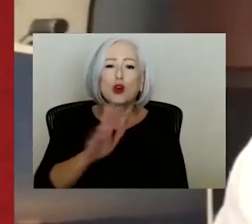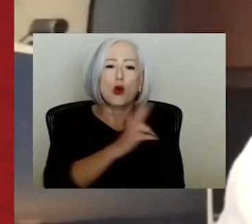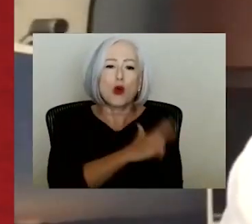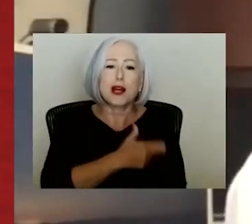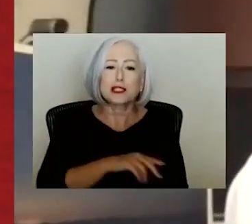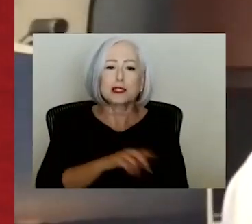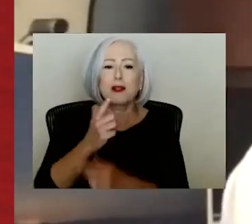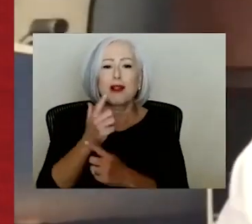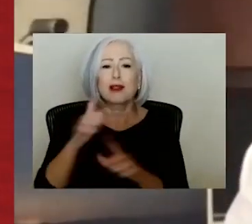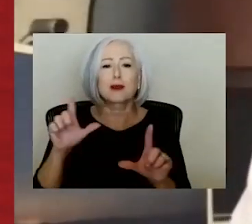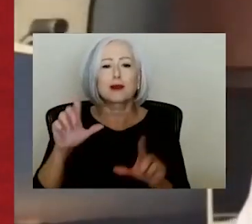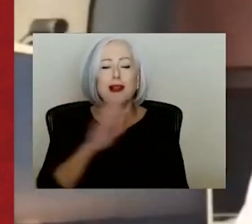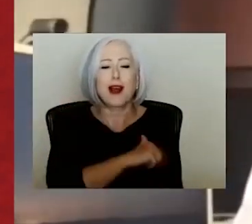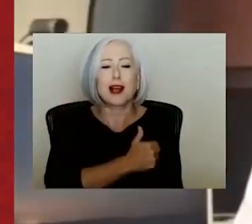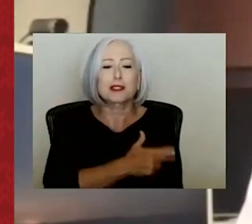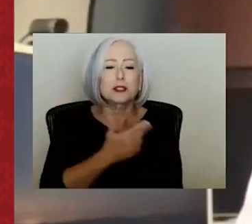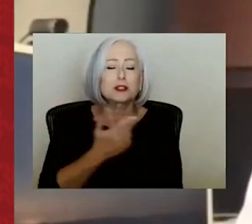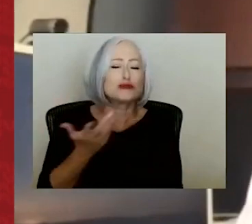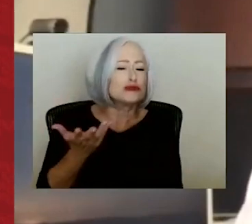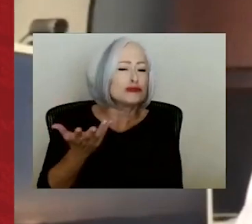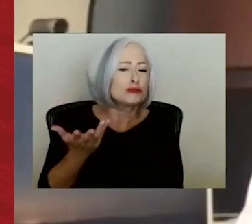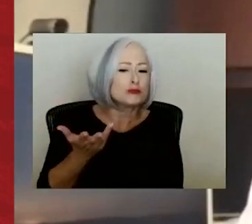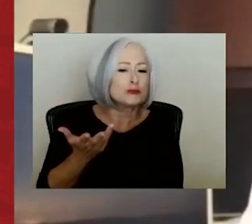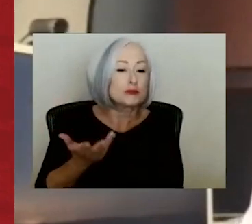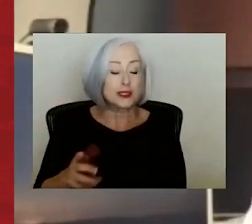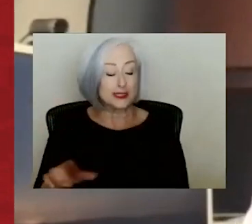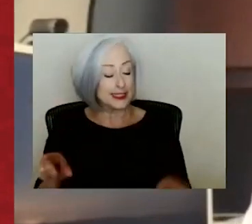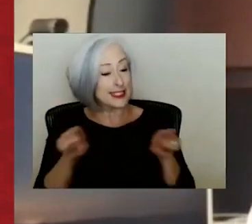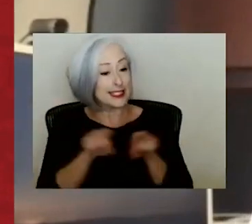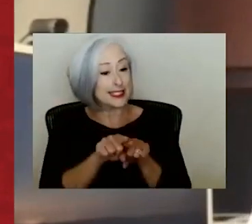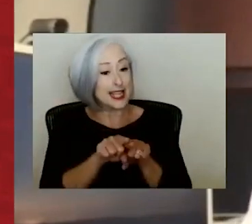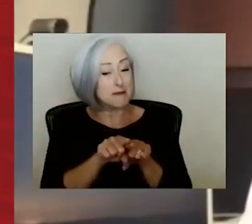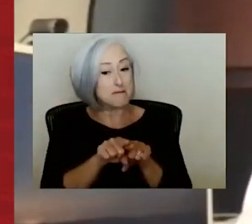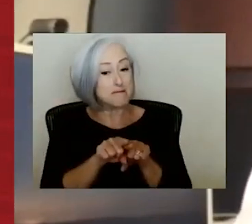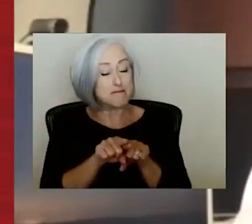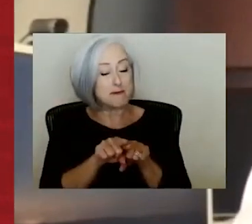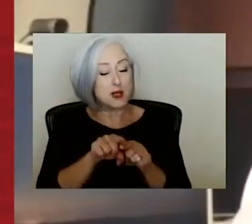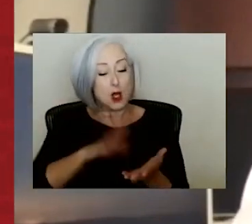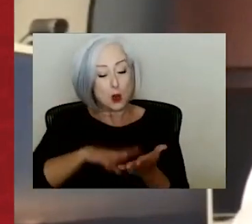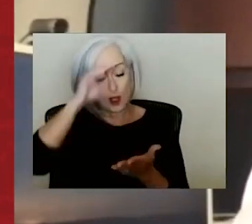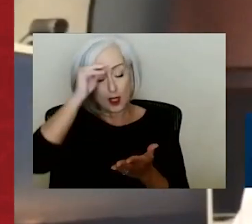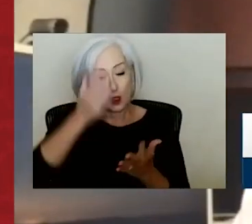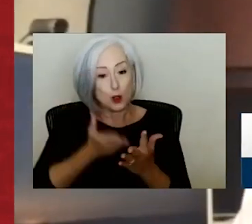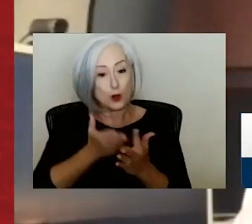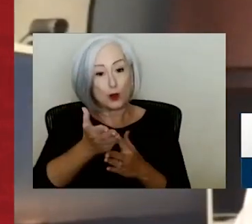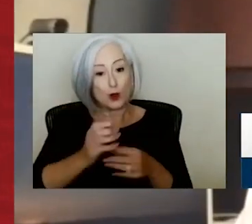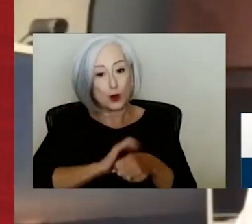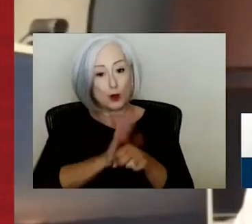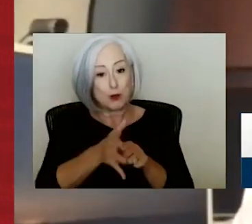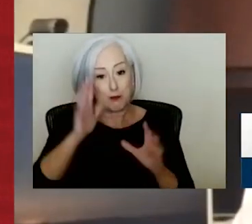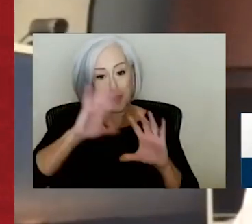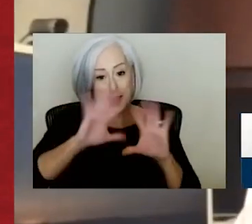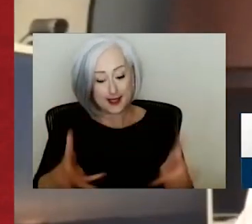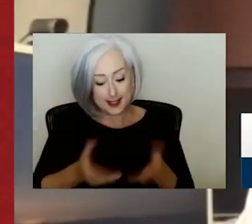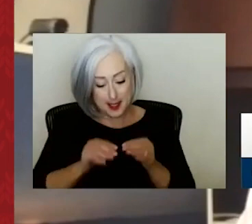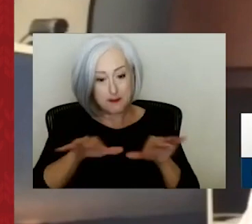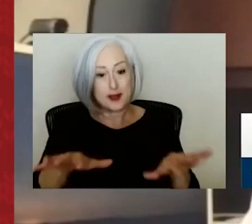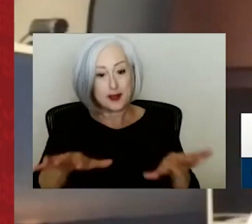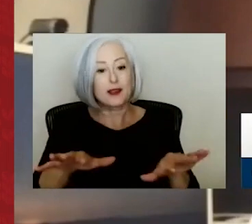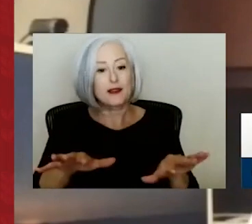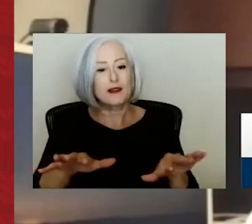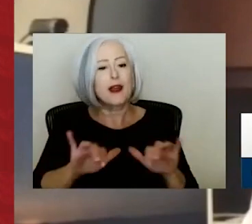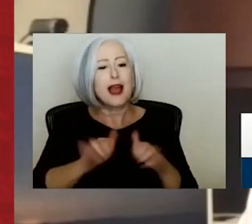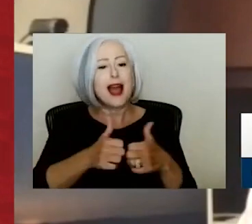It's the same. I mean, if there is something that we learned through the pandemic, it's how do we deal with supply chain